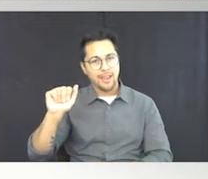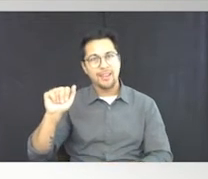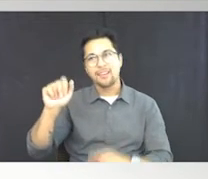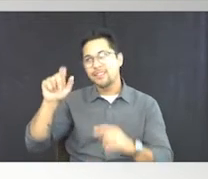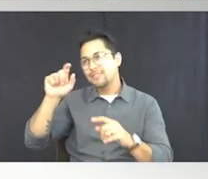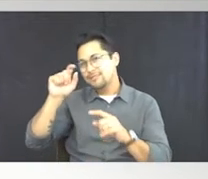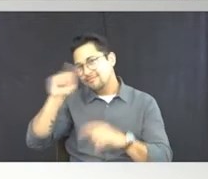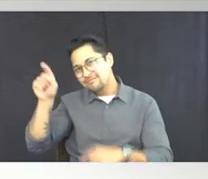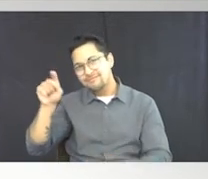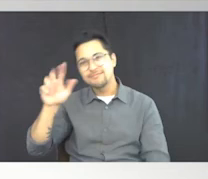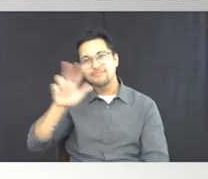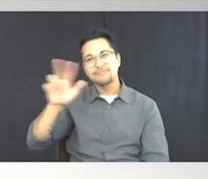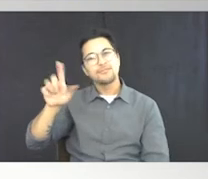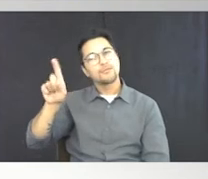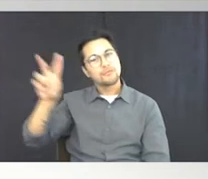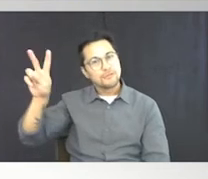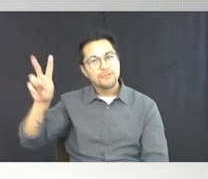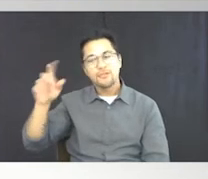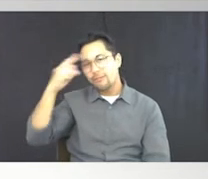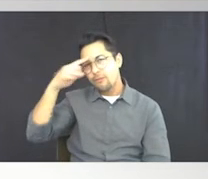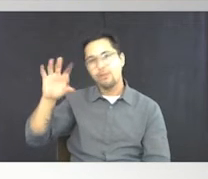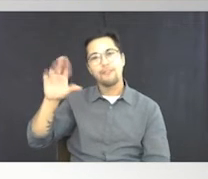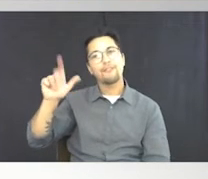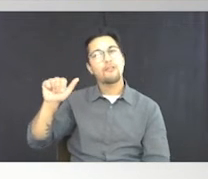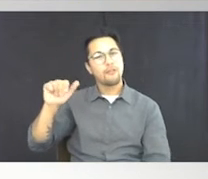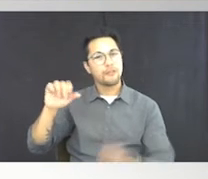6A-6.03312 Florida of the Florida Administrative Code.